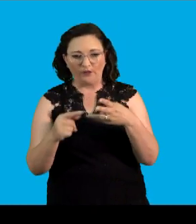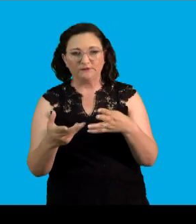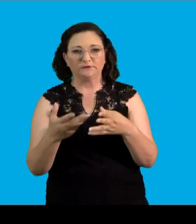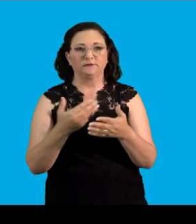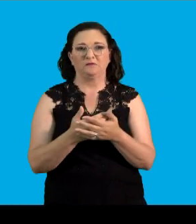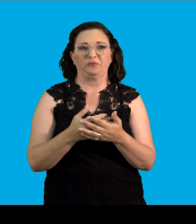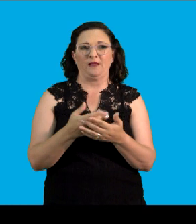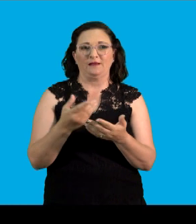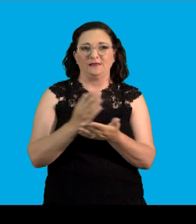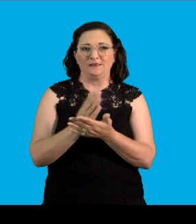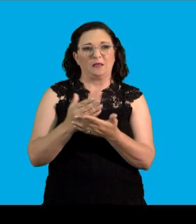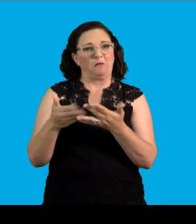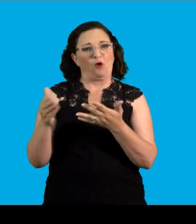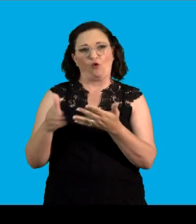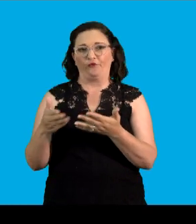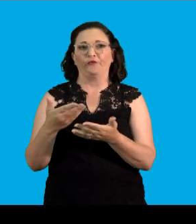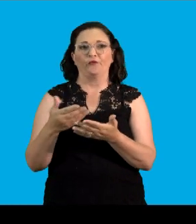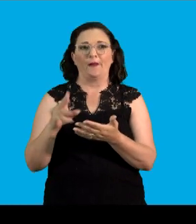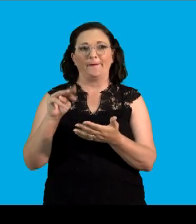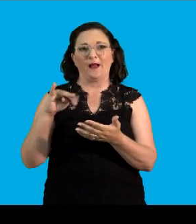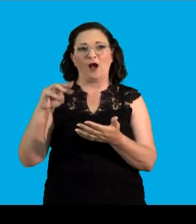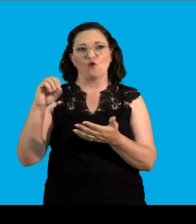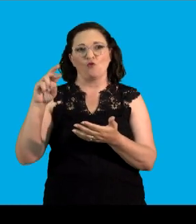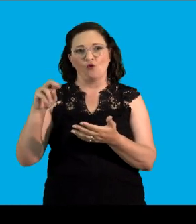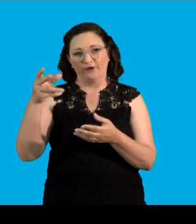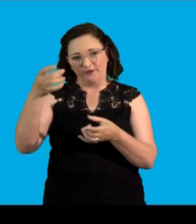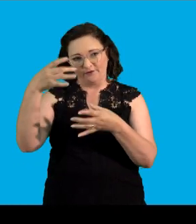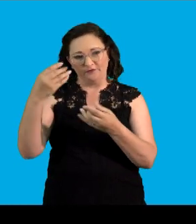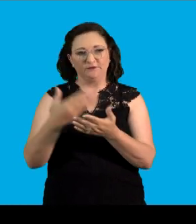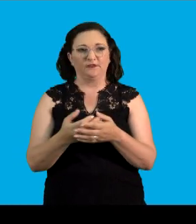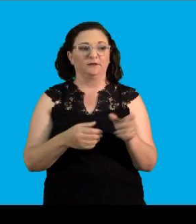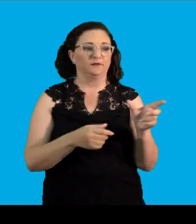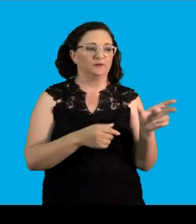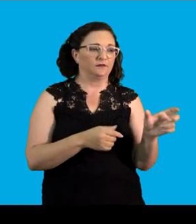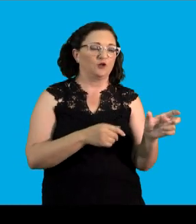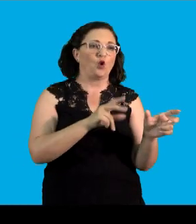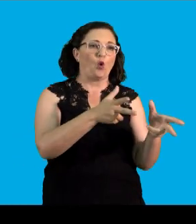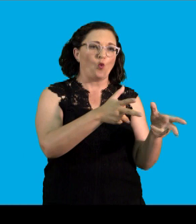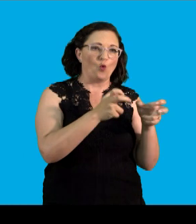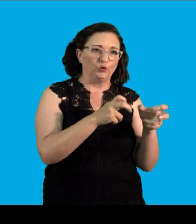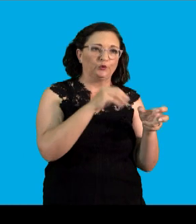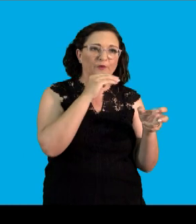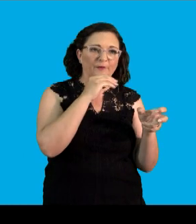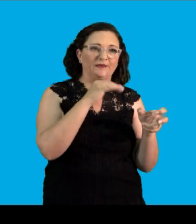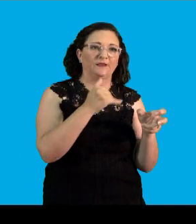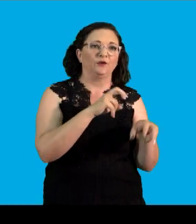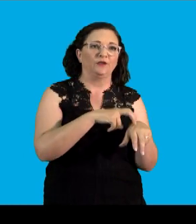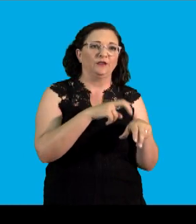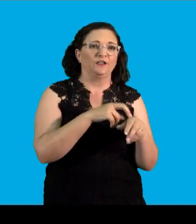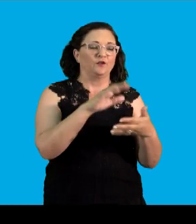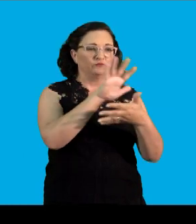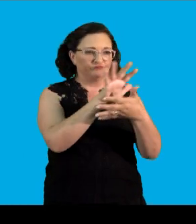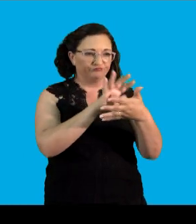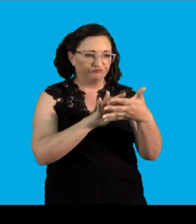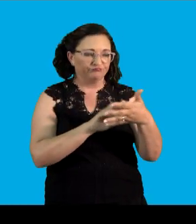out minor. When they say quote, which normally happens in scenario-based questions, so you're going to take the answer verbatim